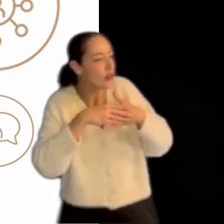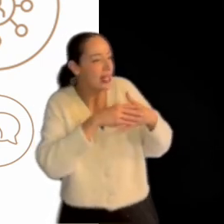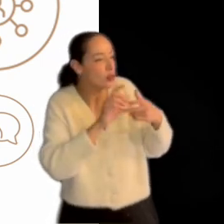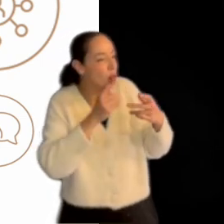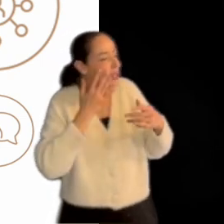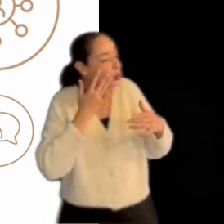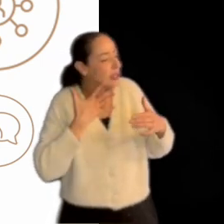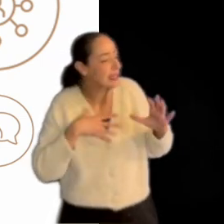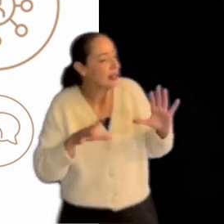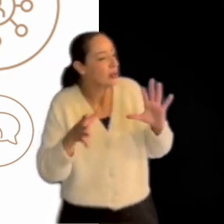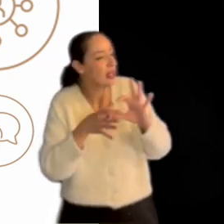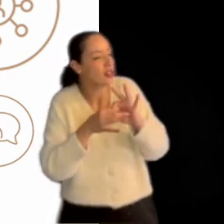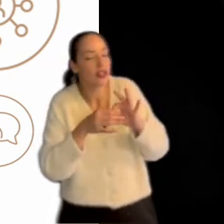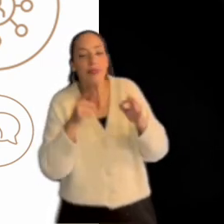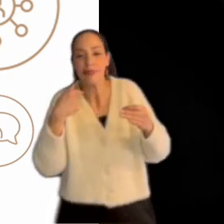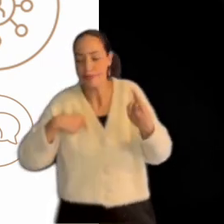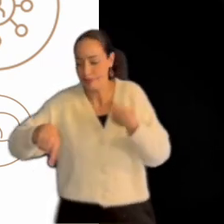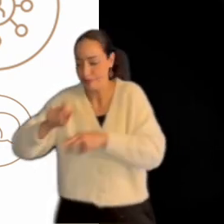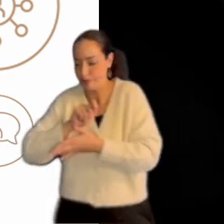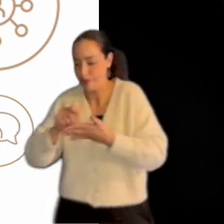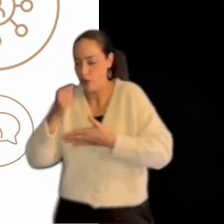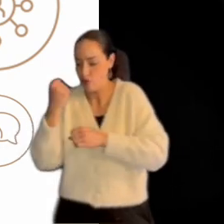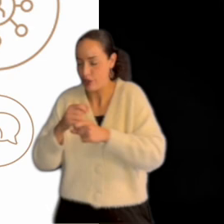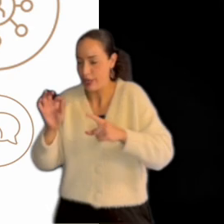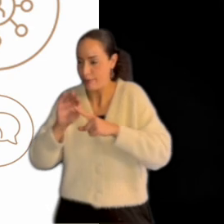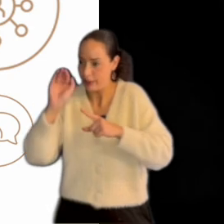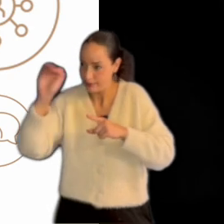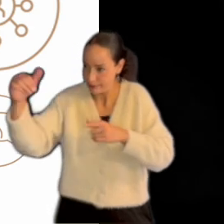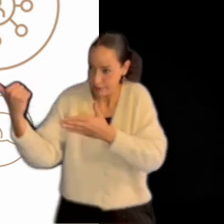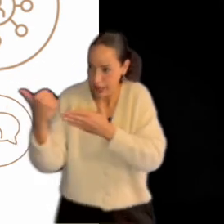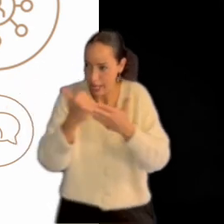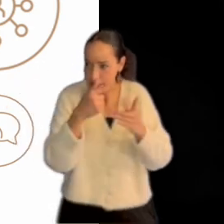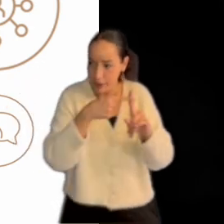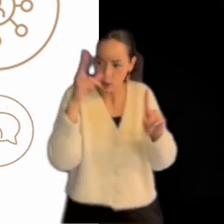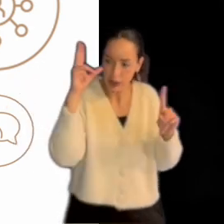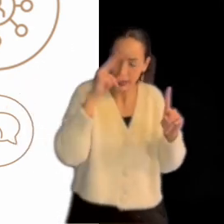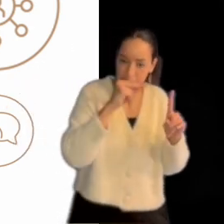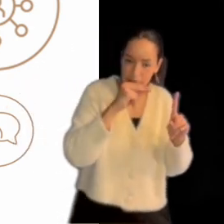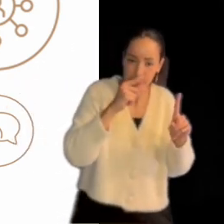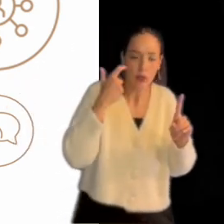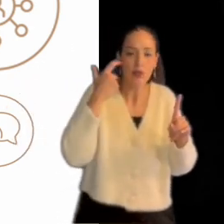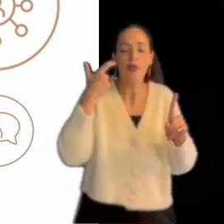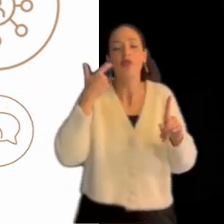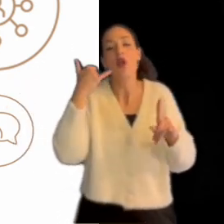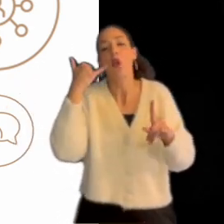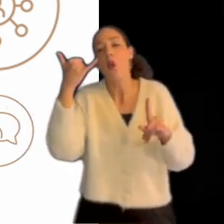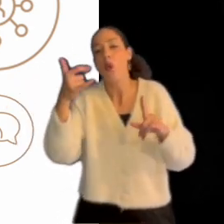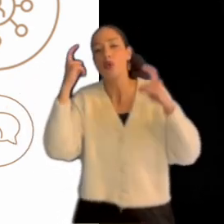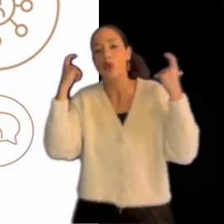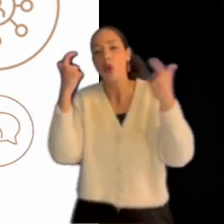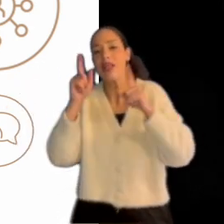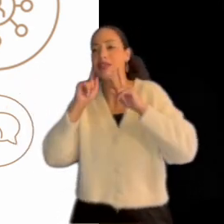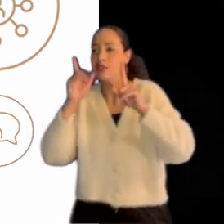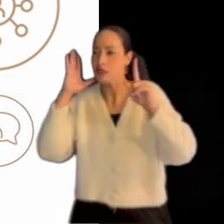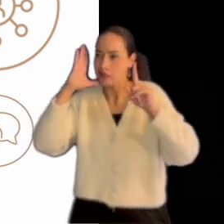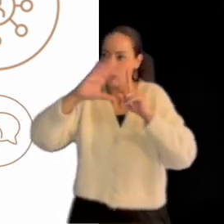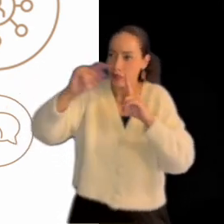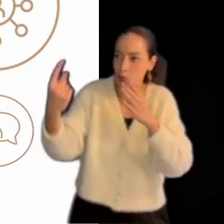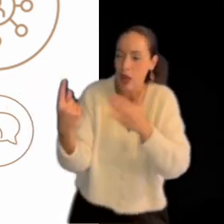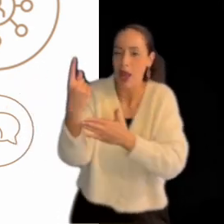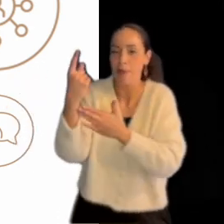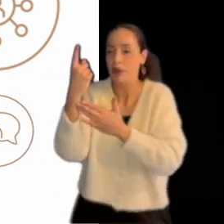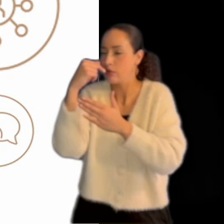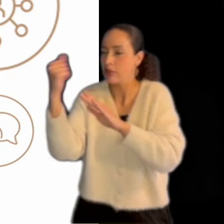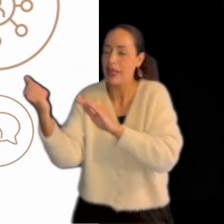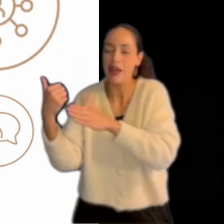what had happened so that she could offer support directly. We looked for connection wherever we could find it. We explored everything that provided